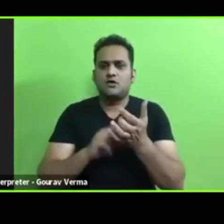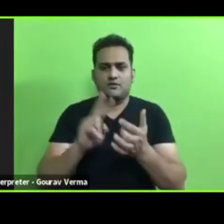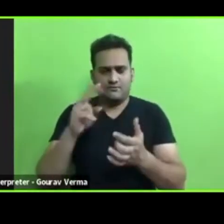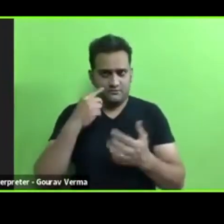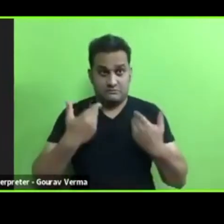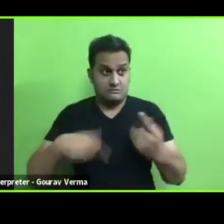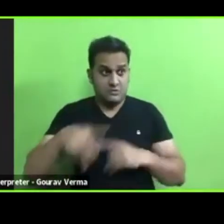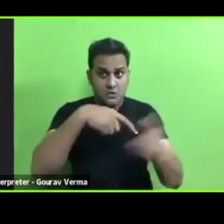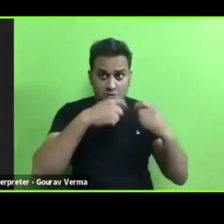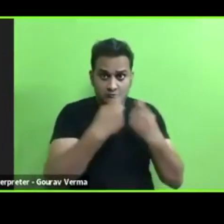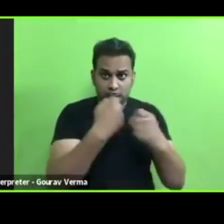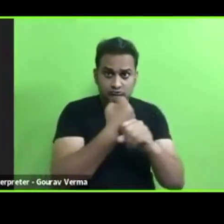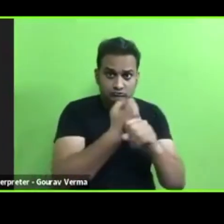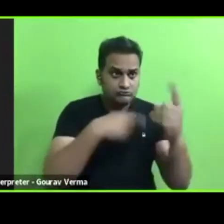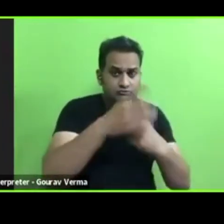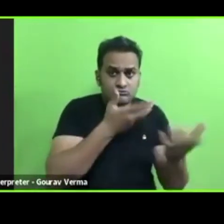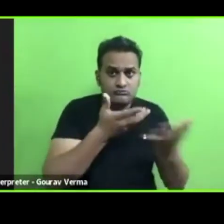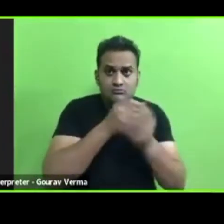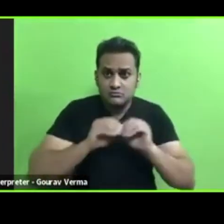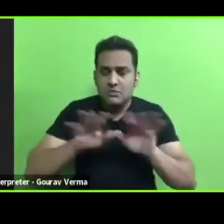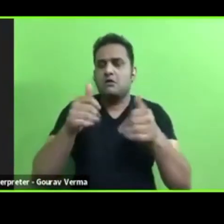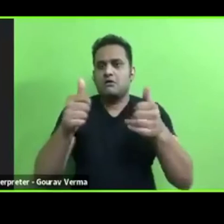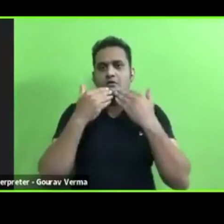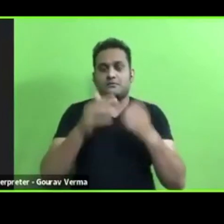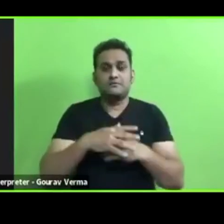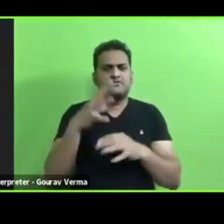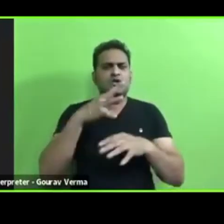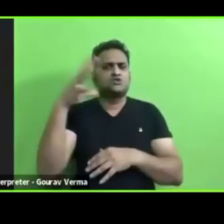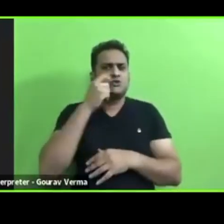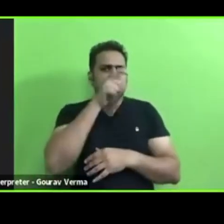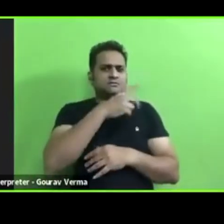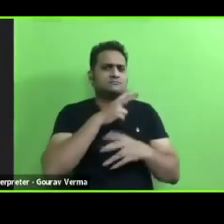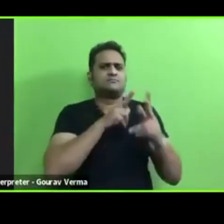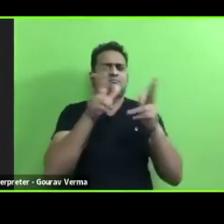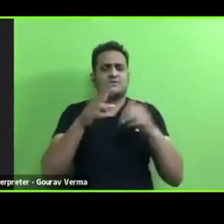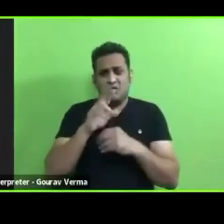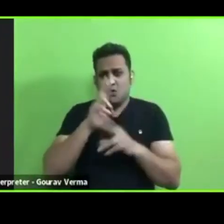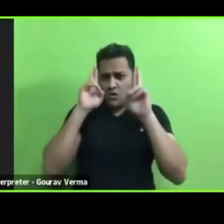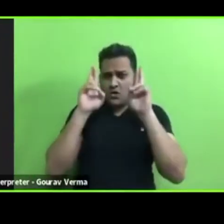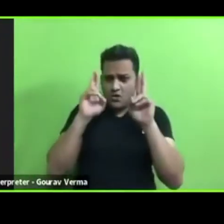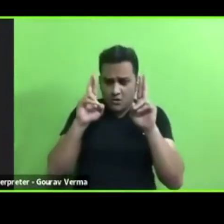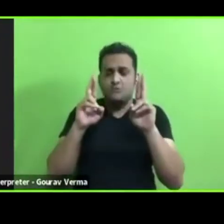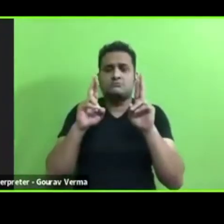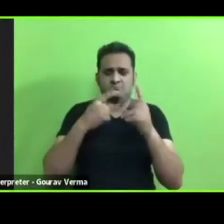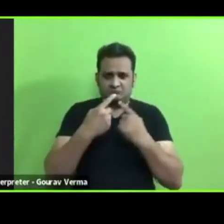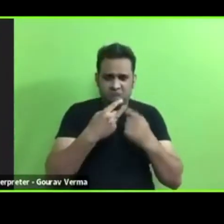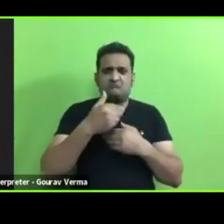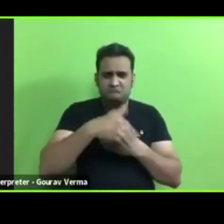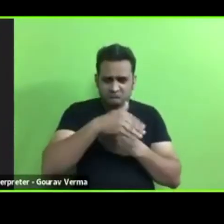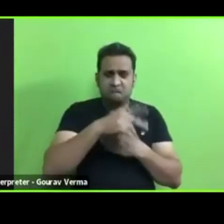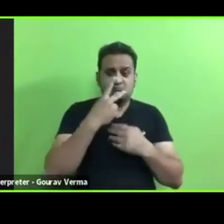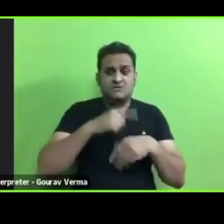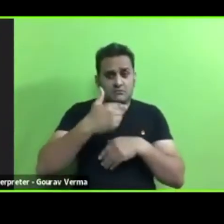that you're doing to enable this conversation. And like Suraj said, we've been hoping to have conversations and more for a long